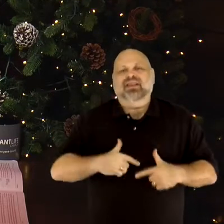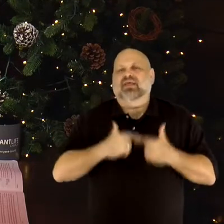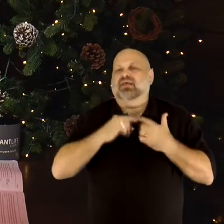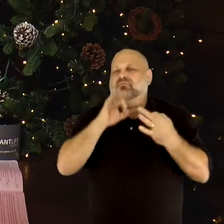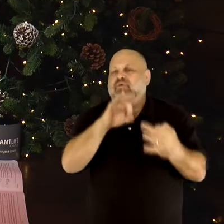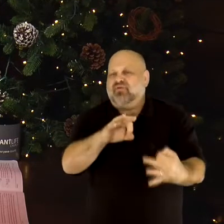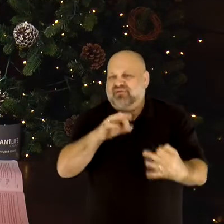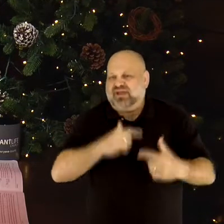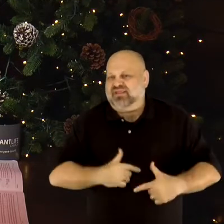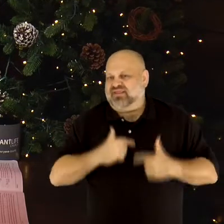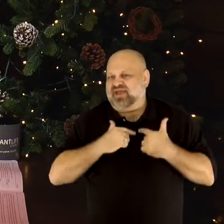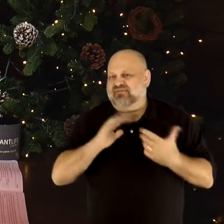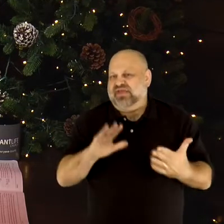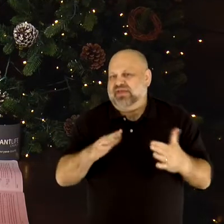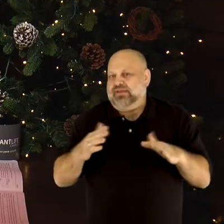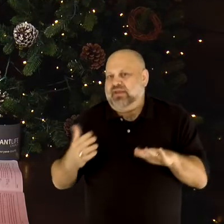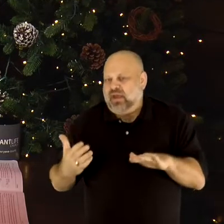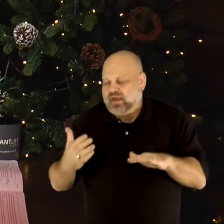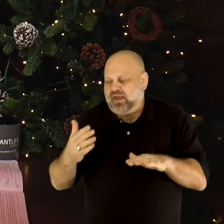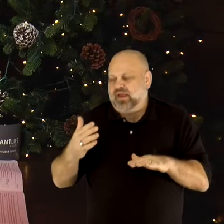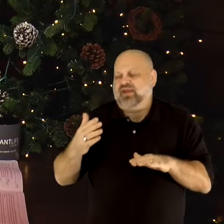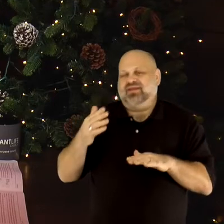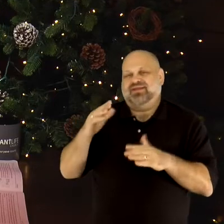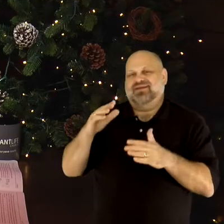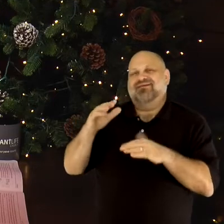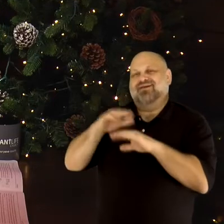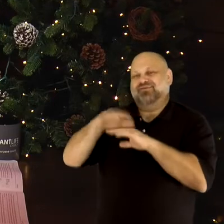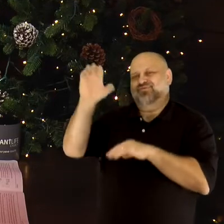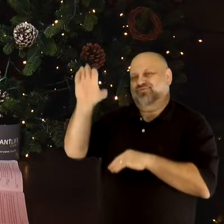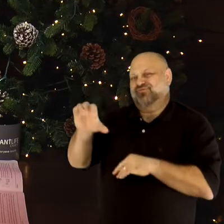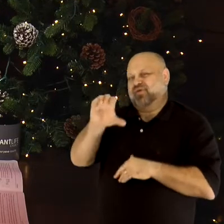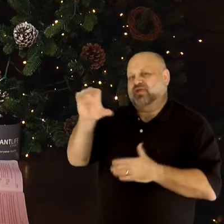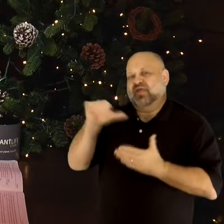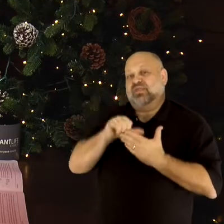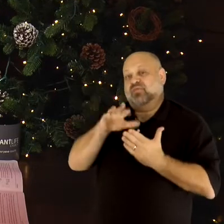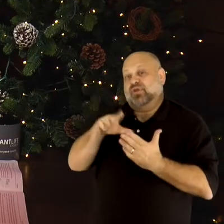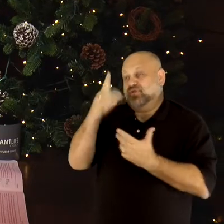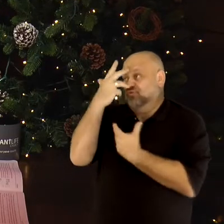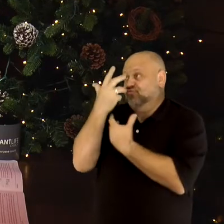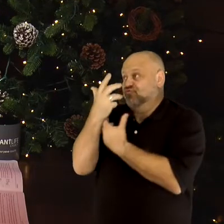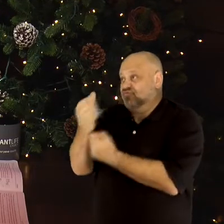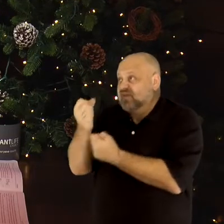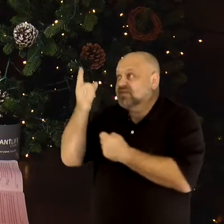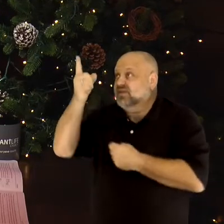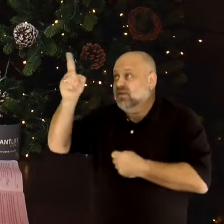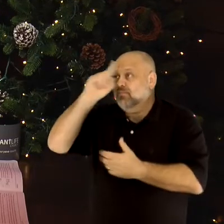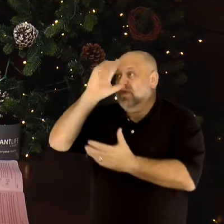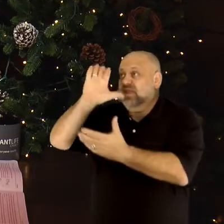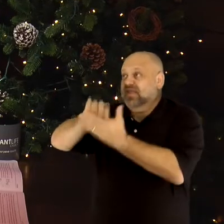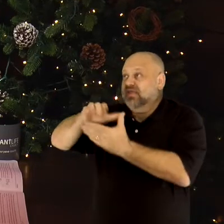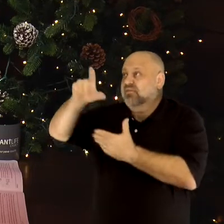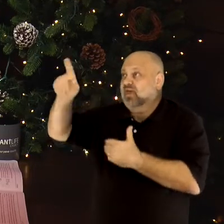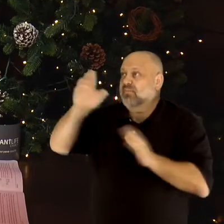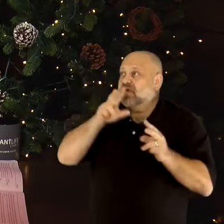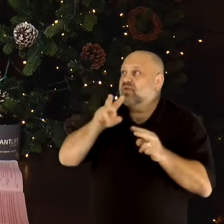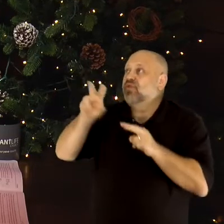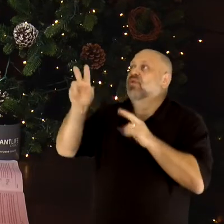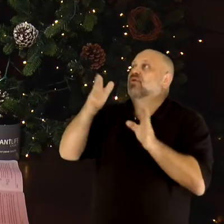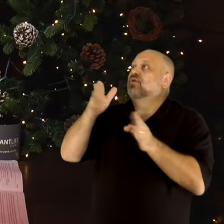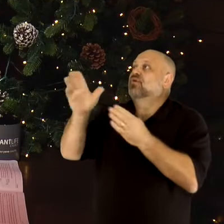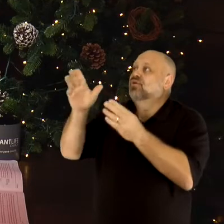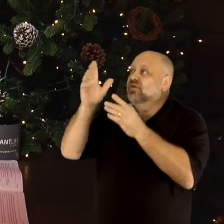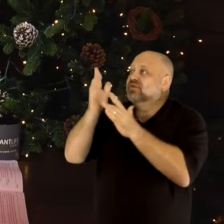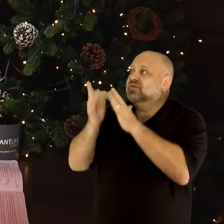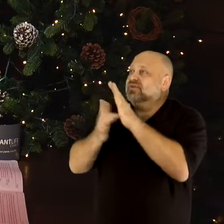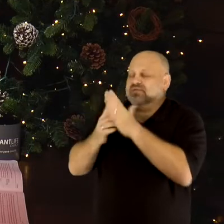perfect life, then die an atoning death on the cross, so that if you just trust Him and believe in Him and look to Him,